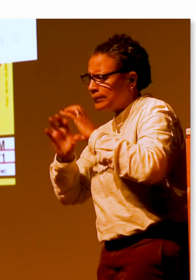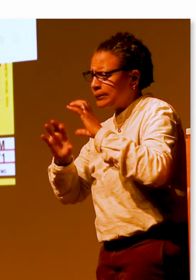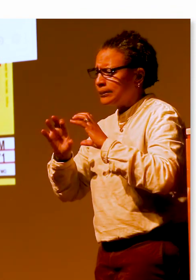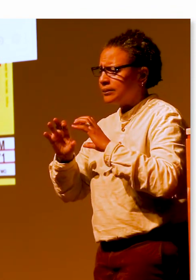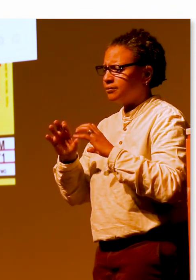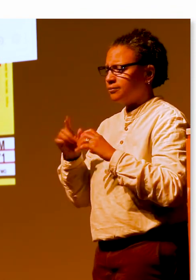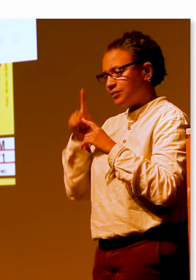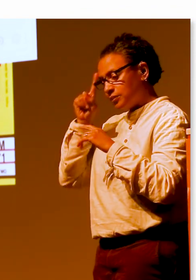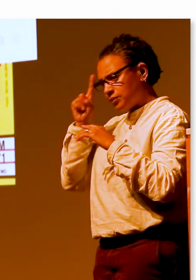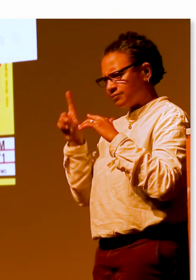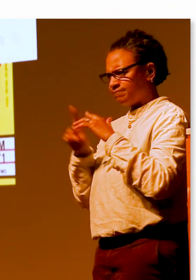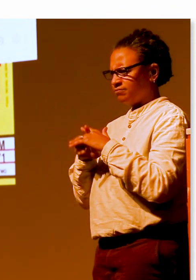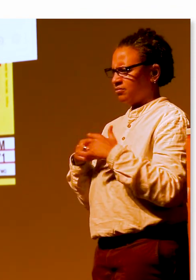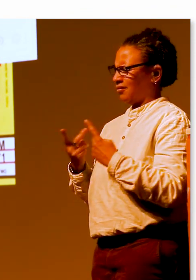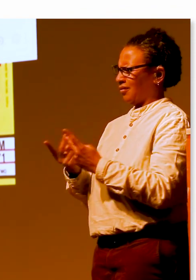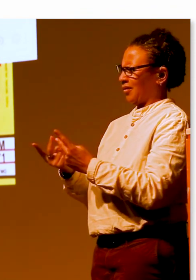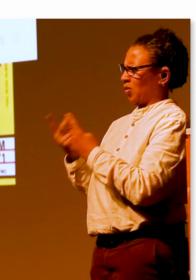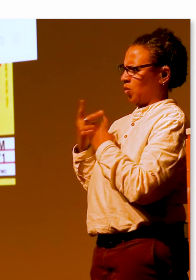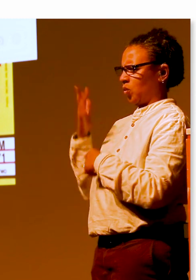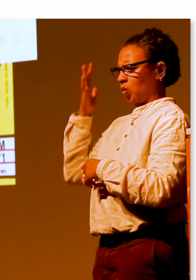library?